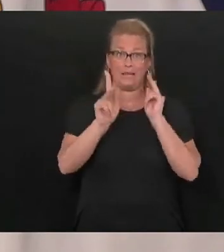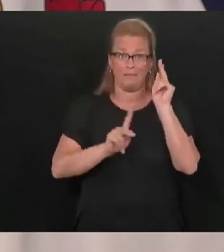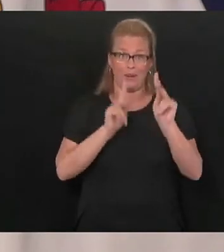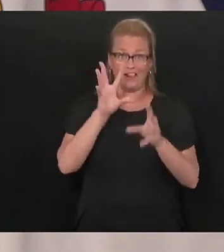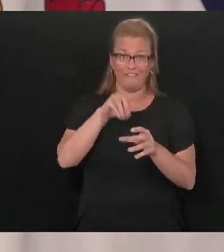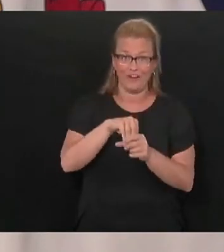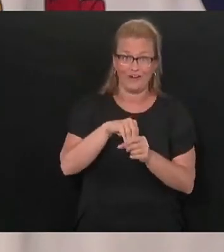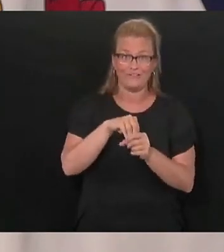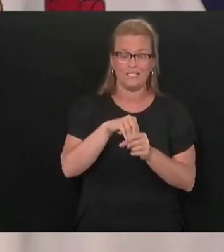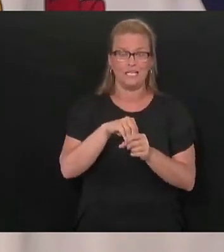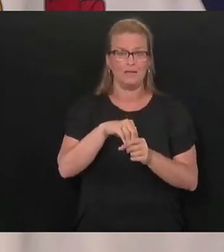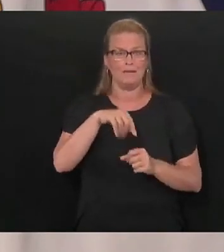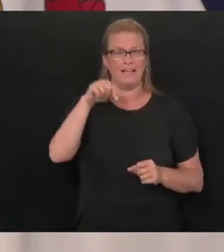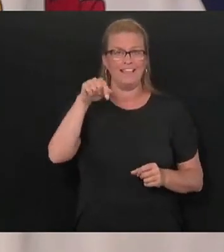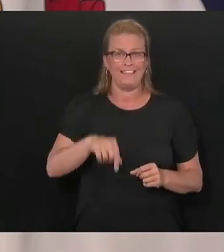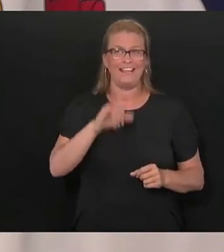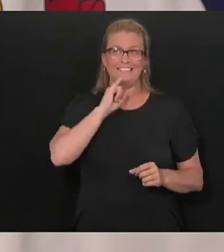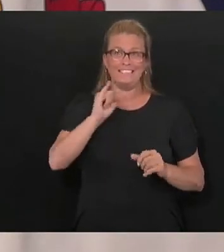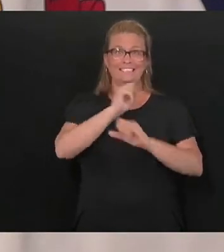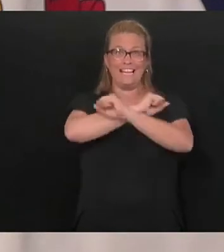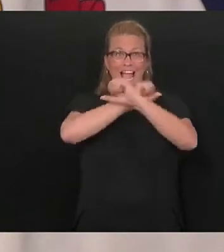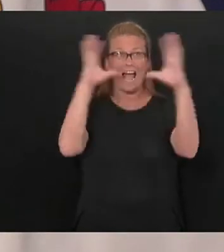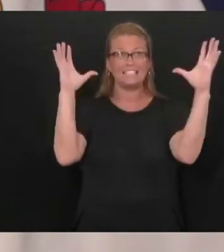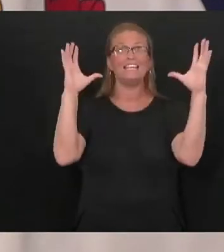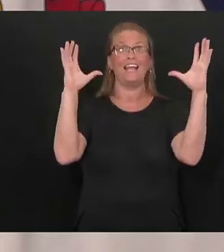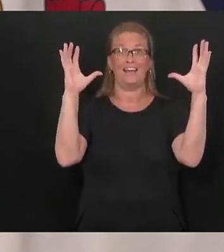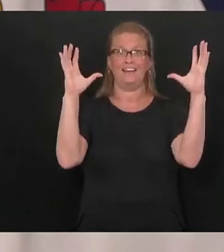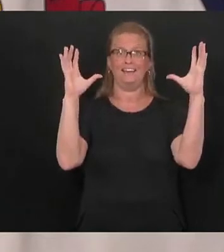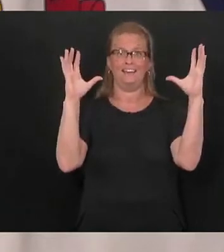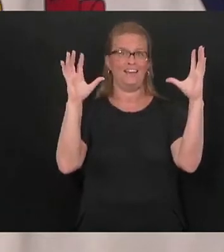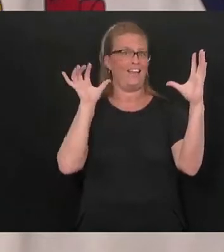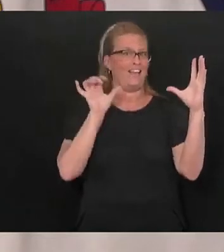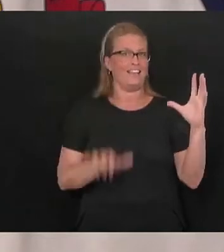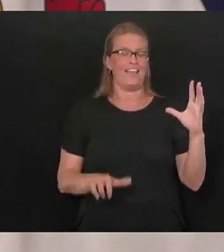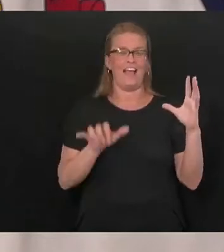absolutely this is the idea that could really, really,